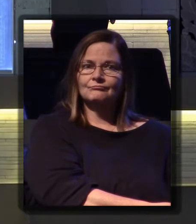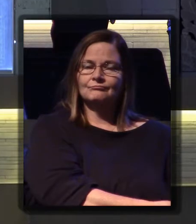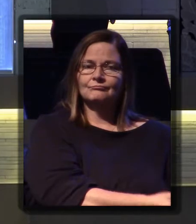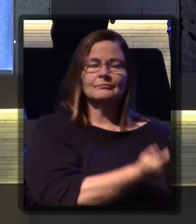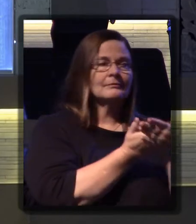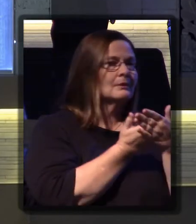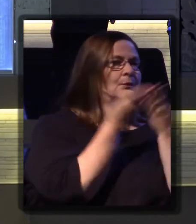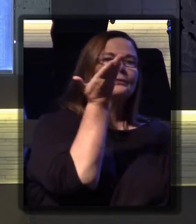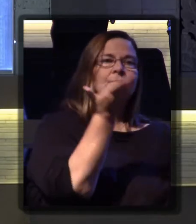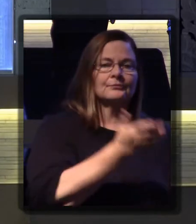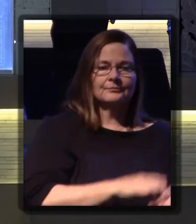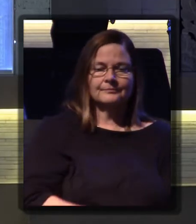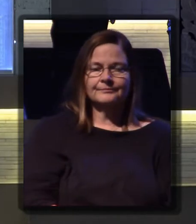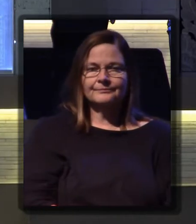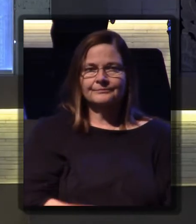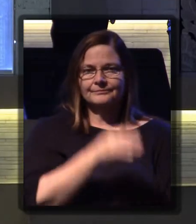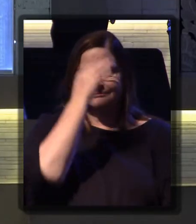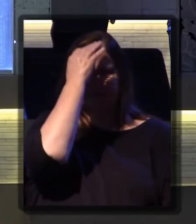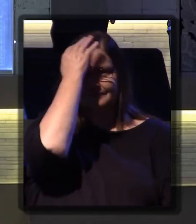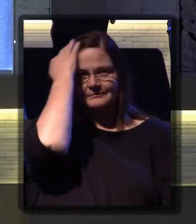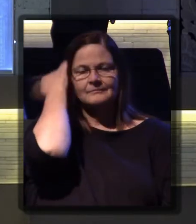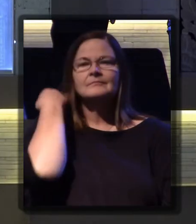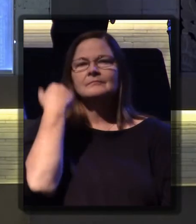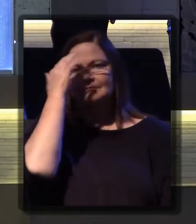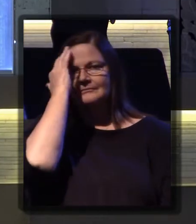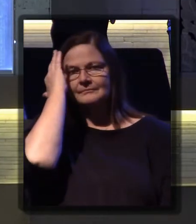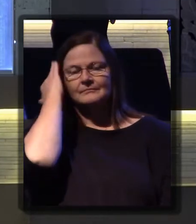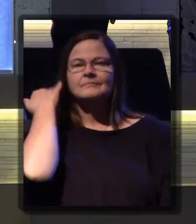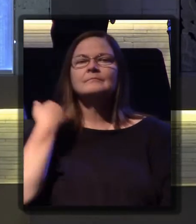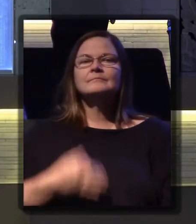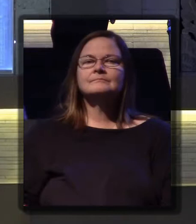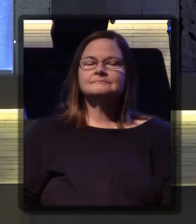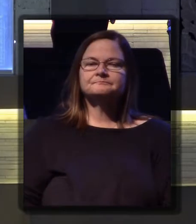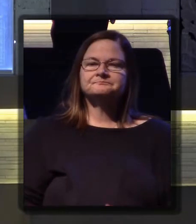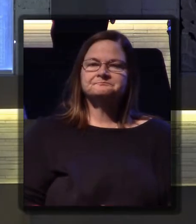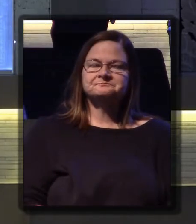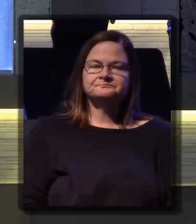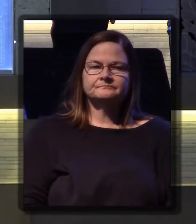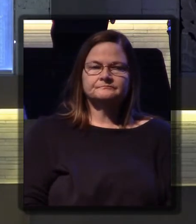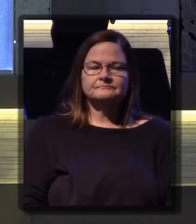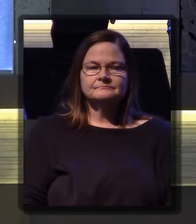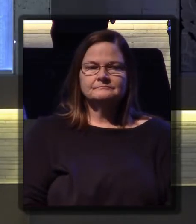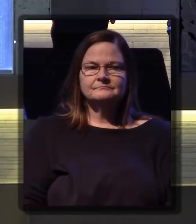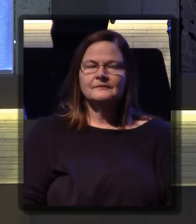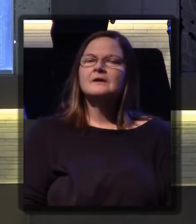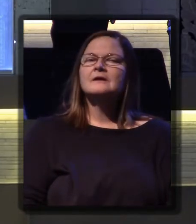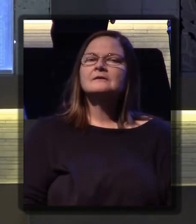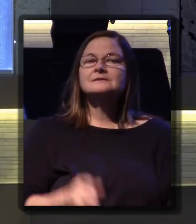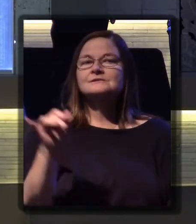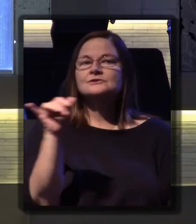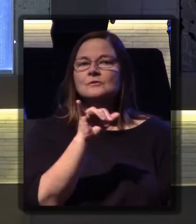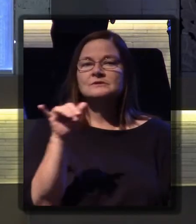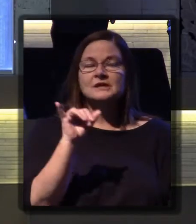but the way of the wicked will perish. Will perish. The way of the wicked will